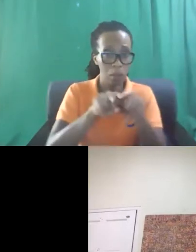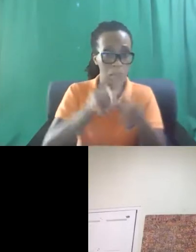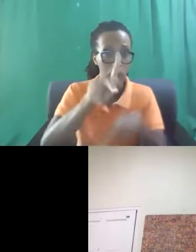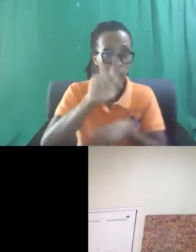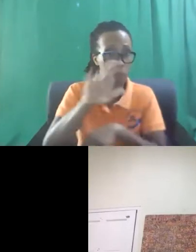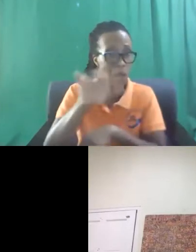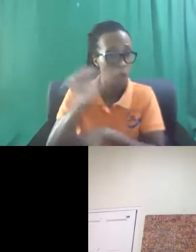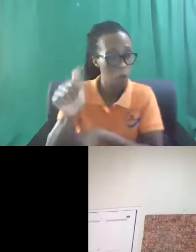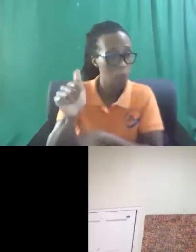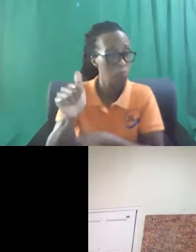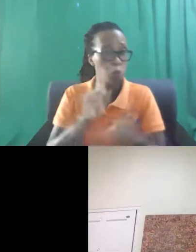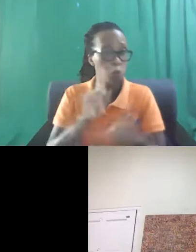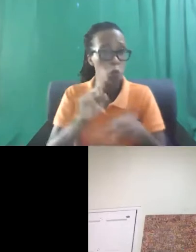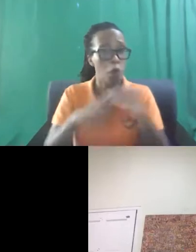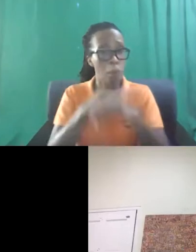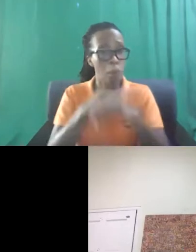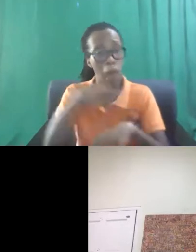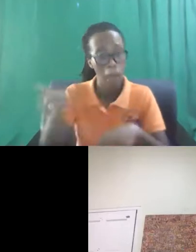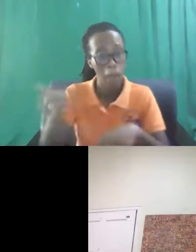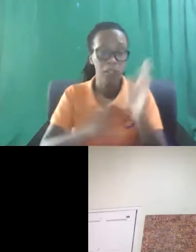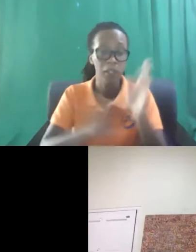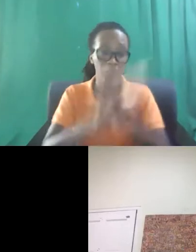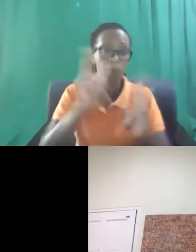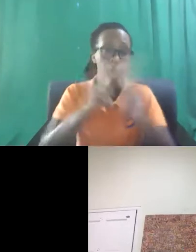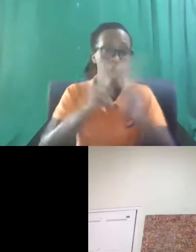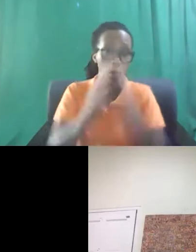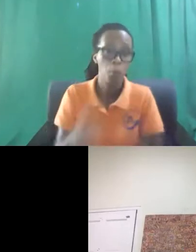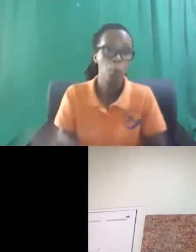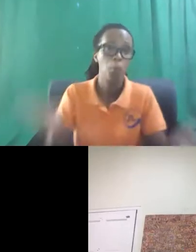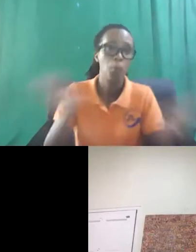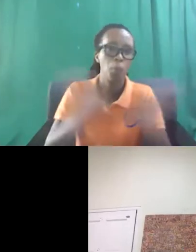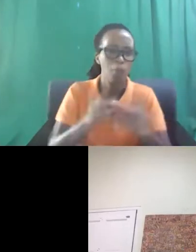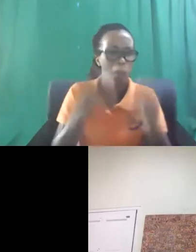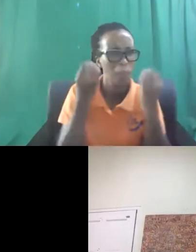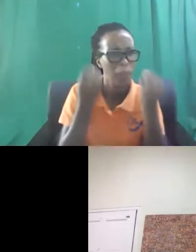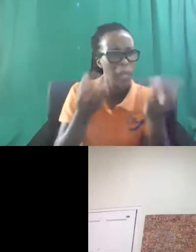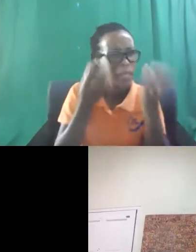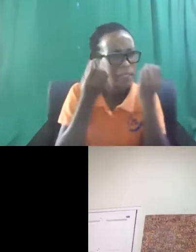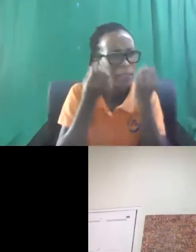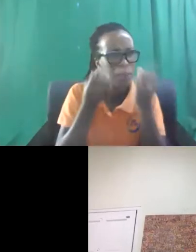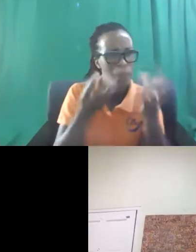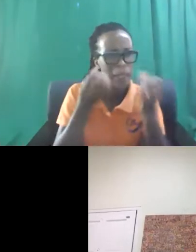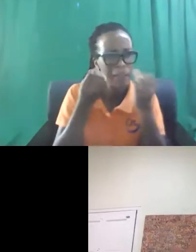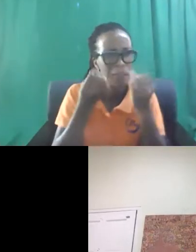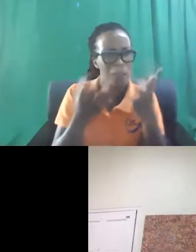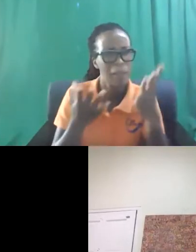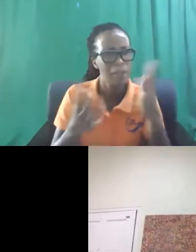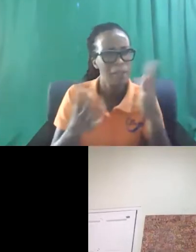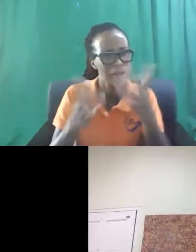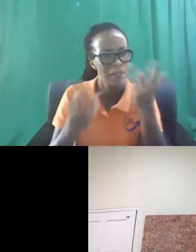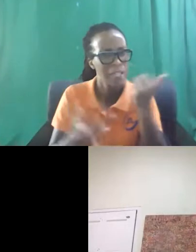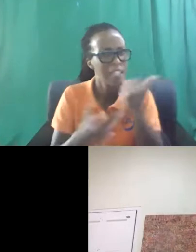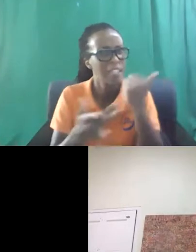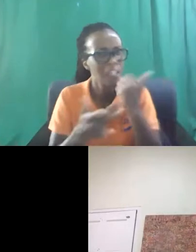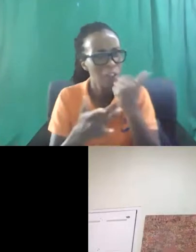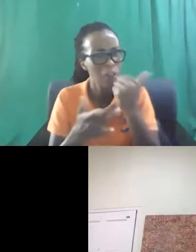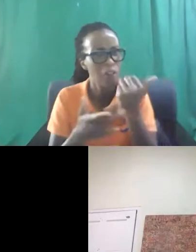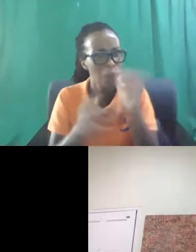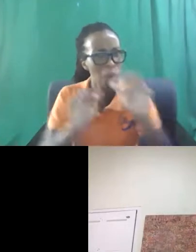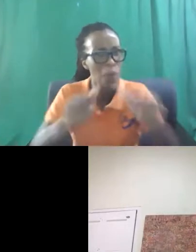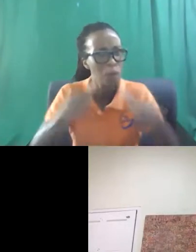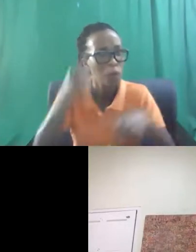well. And that's, that there's all kinds of possible uses of technology within the world of